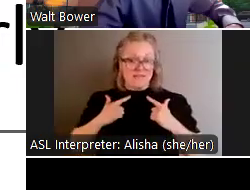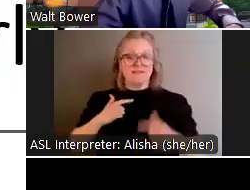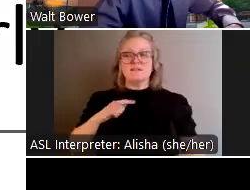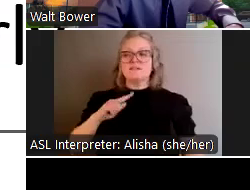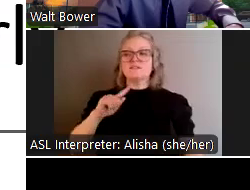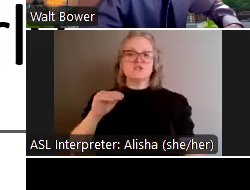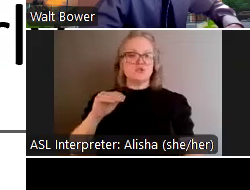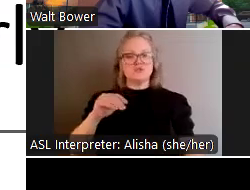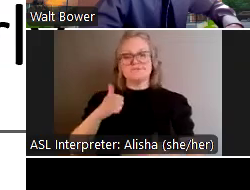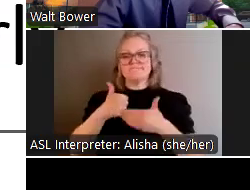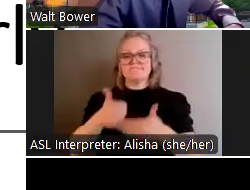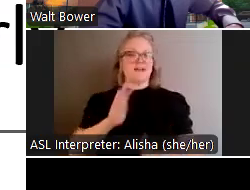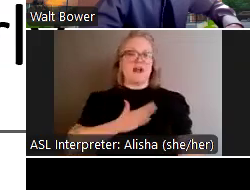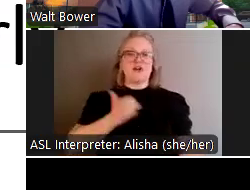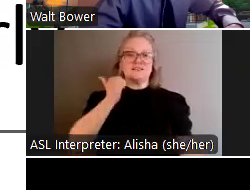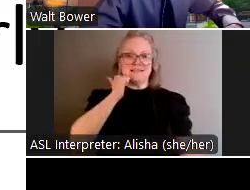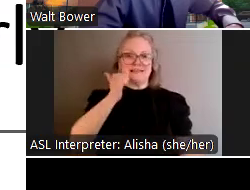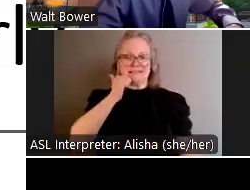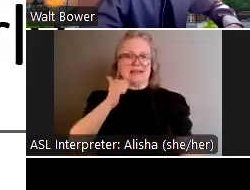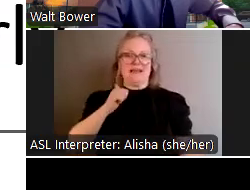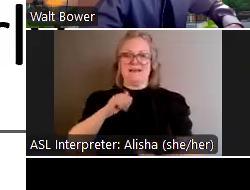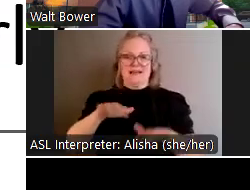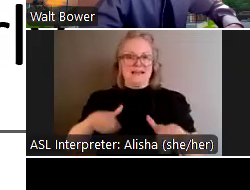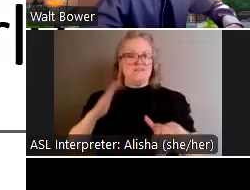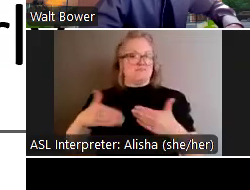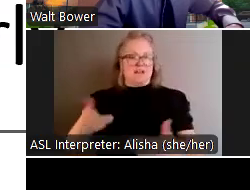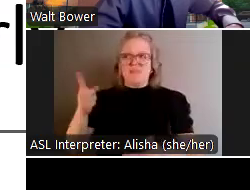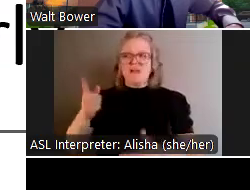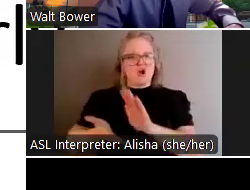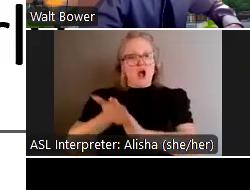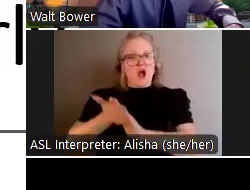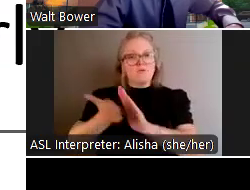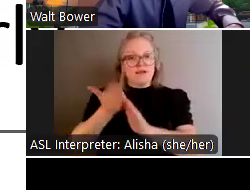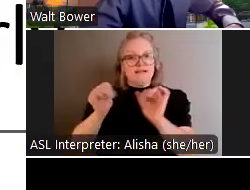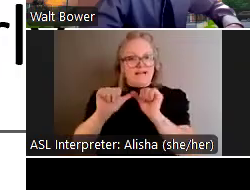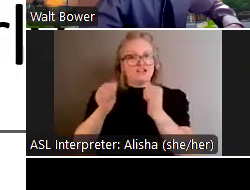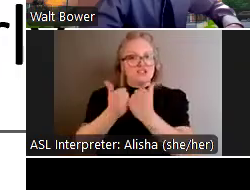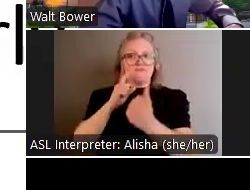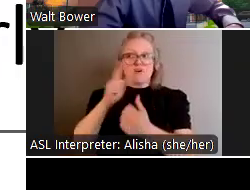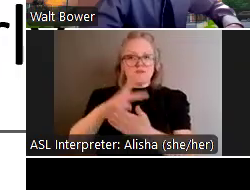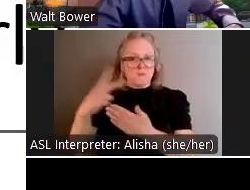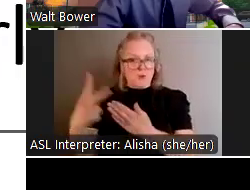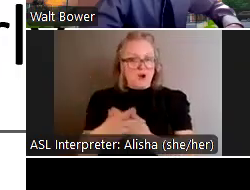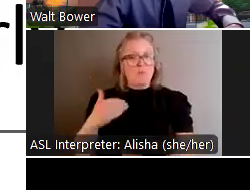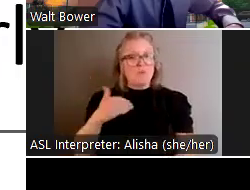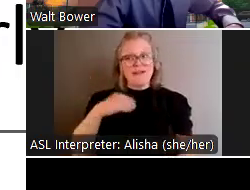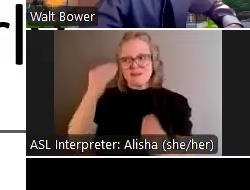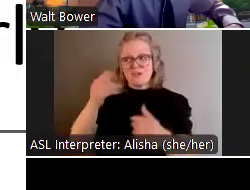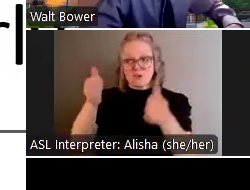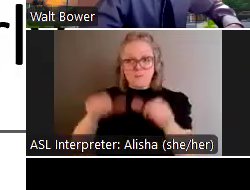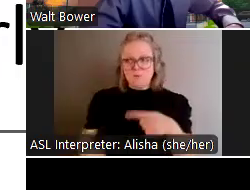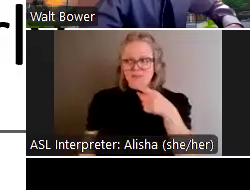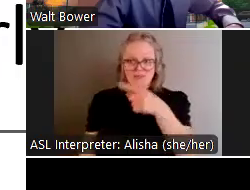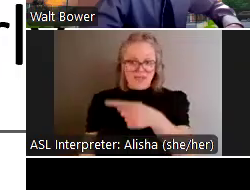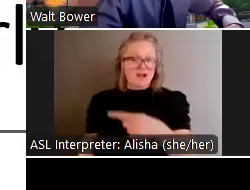day-to-day activities. They are the operating agency for this program. We do have information on there. So if an